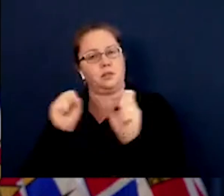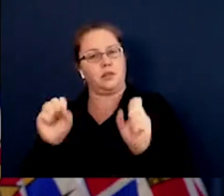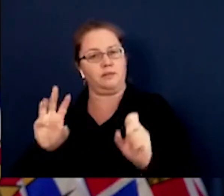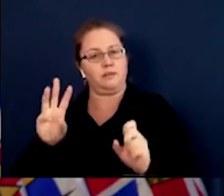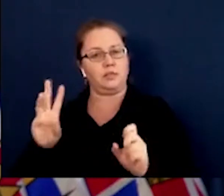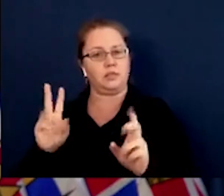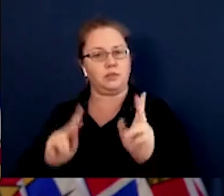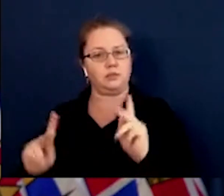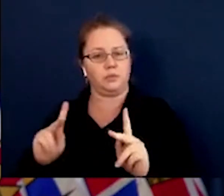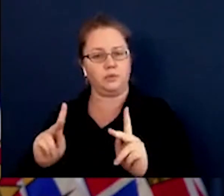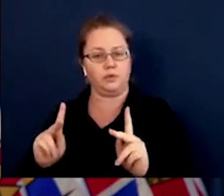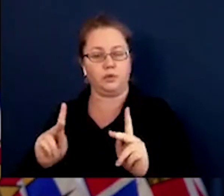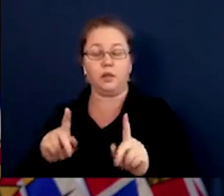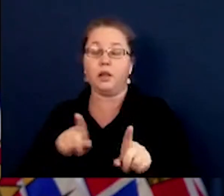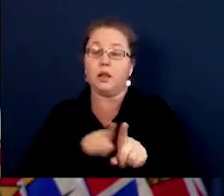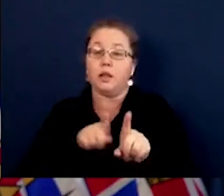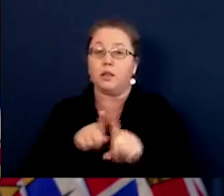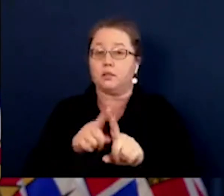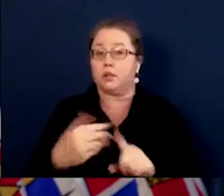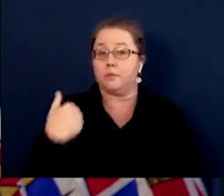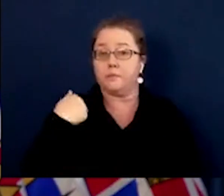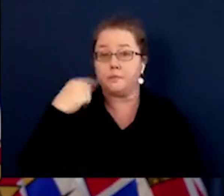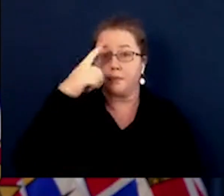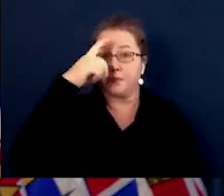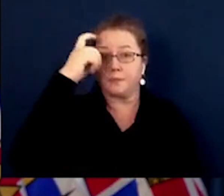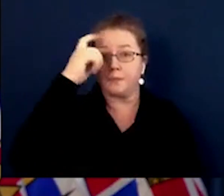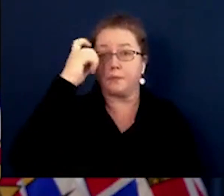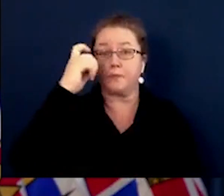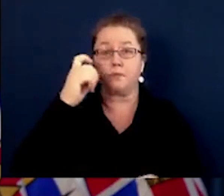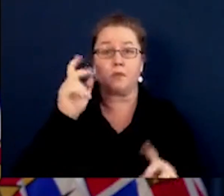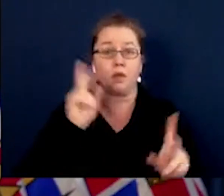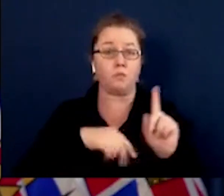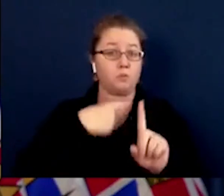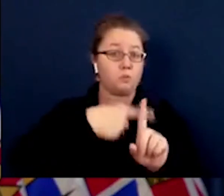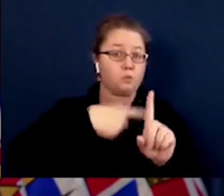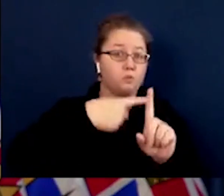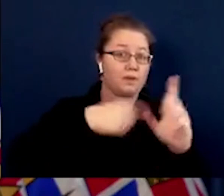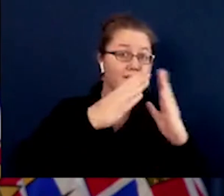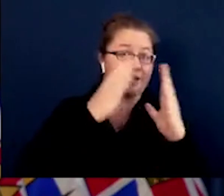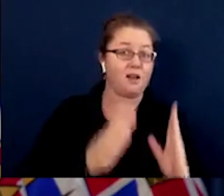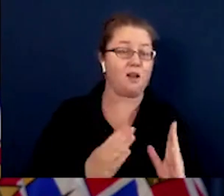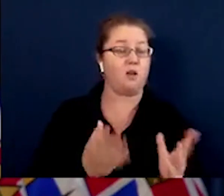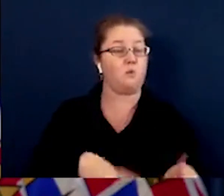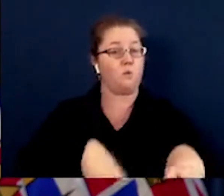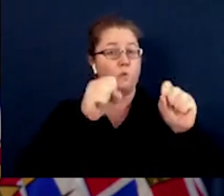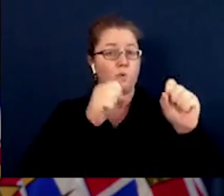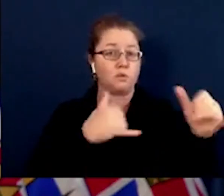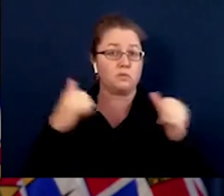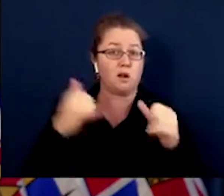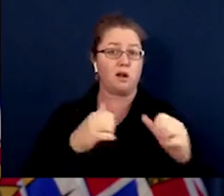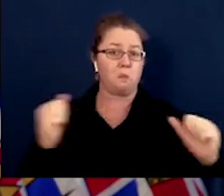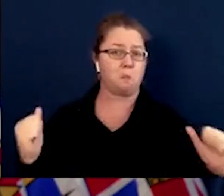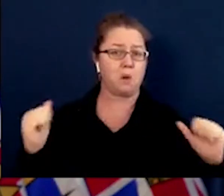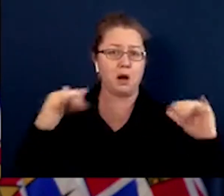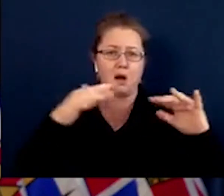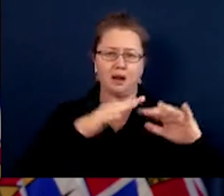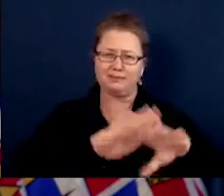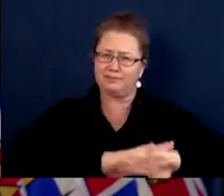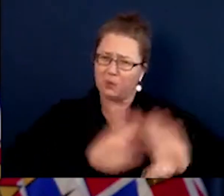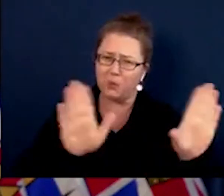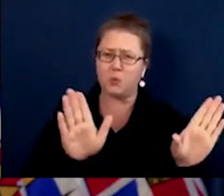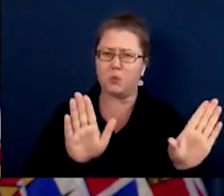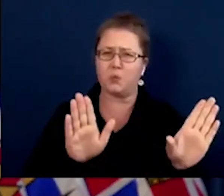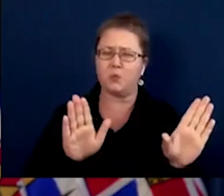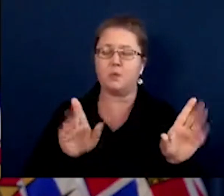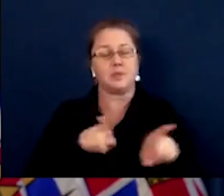saw surges in vacation rentals and parties that were happening. to all of our social gatherings. This